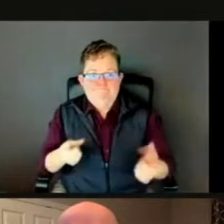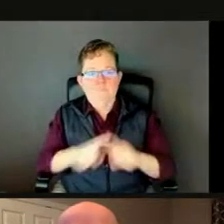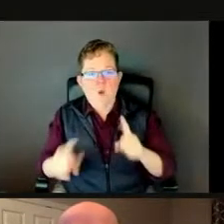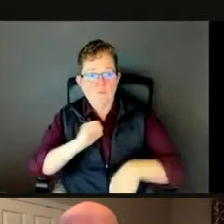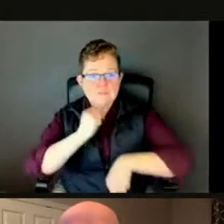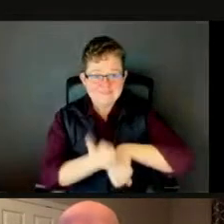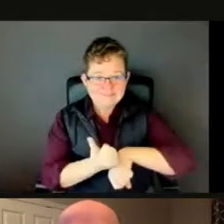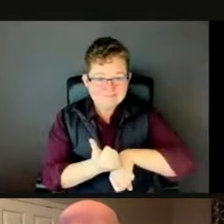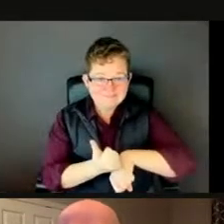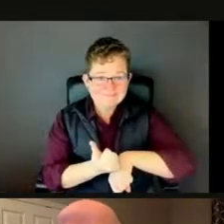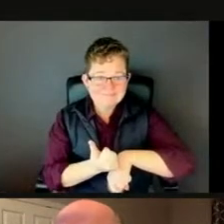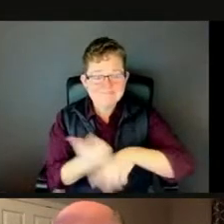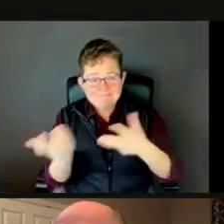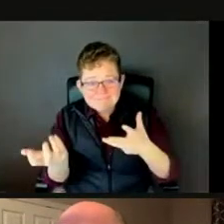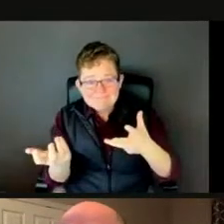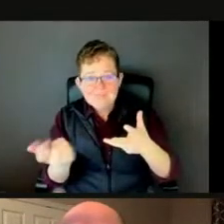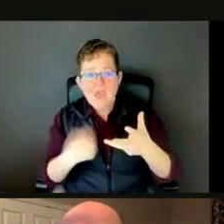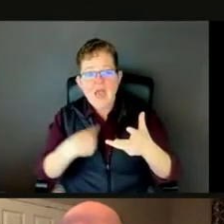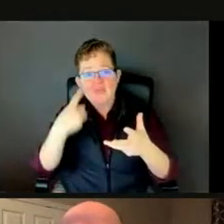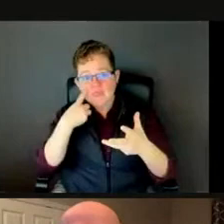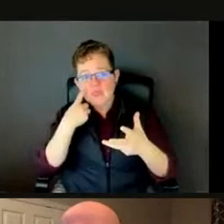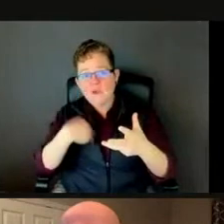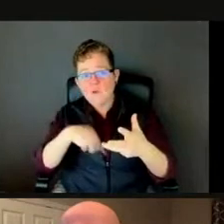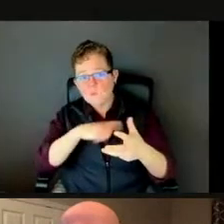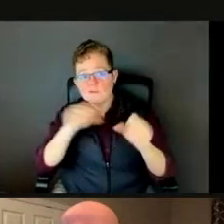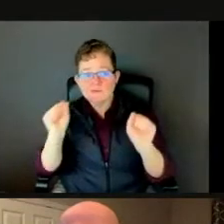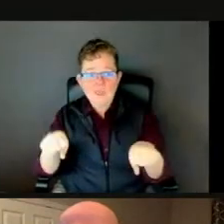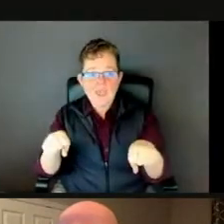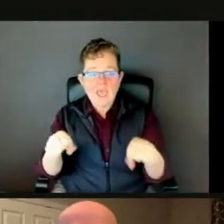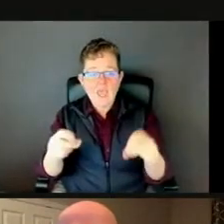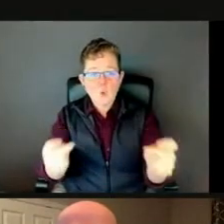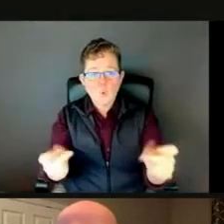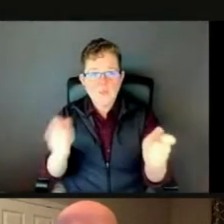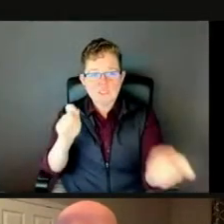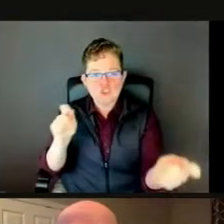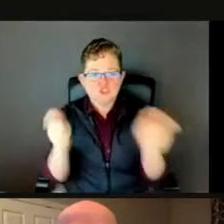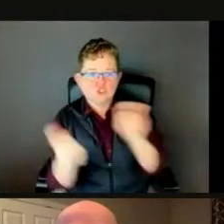there, I think we can pretty quickly start